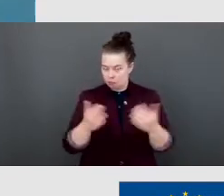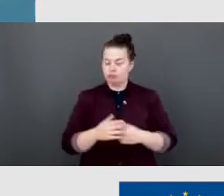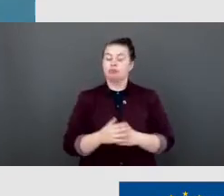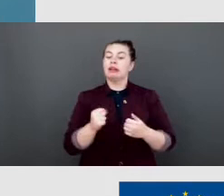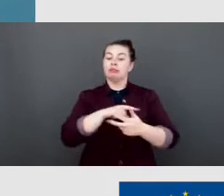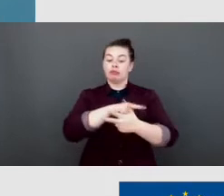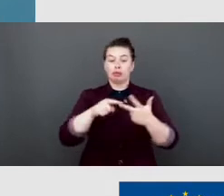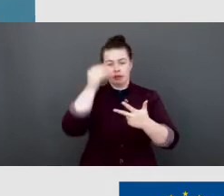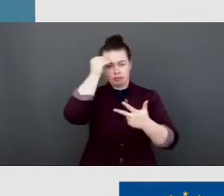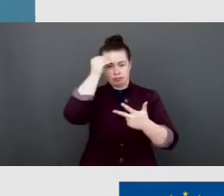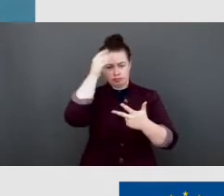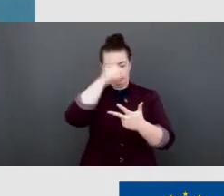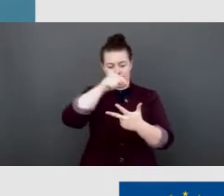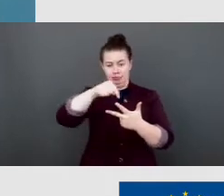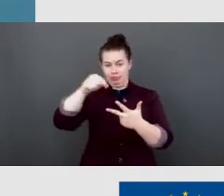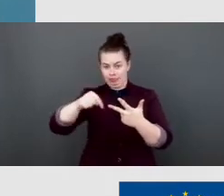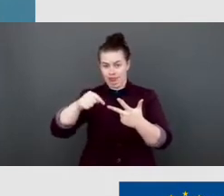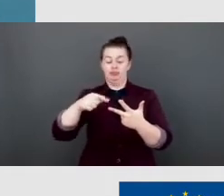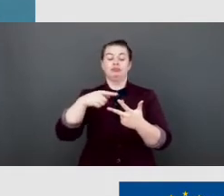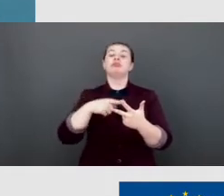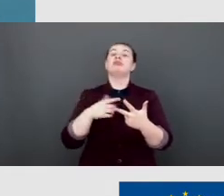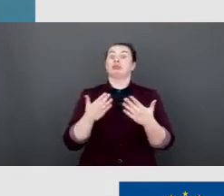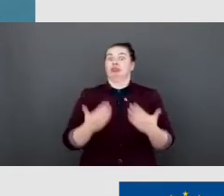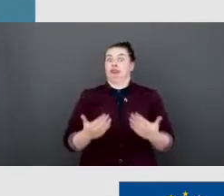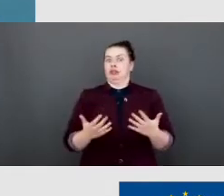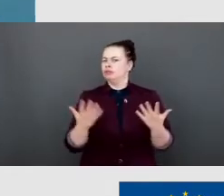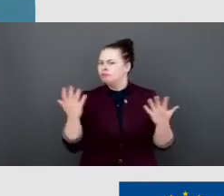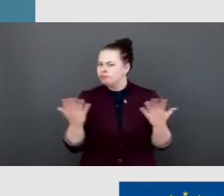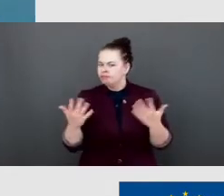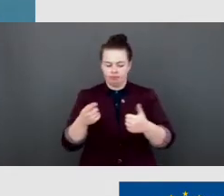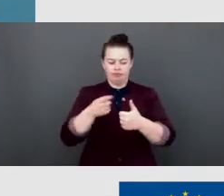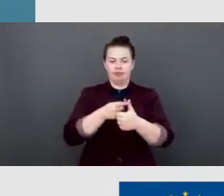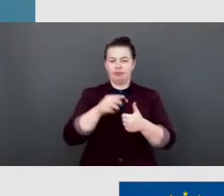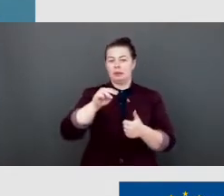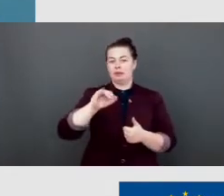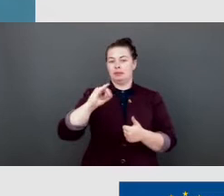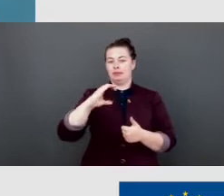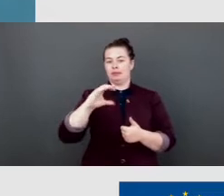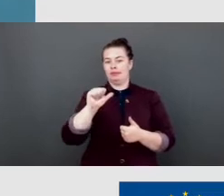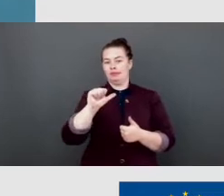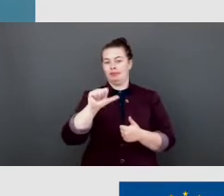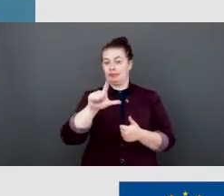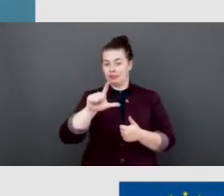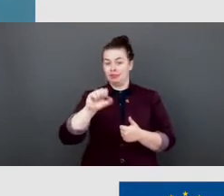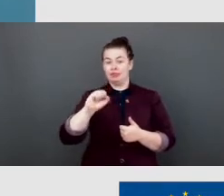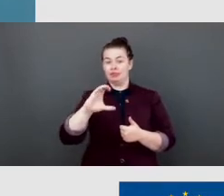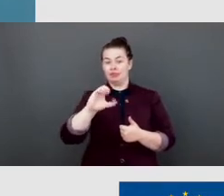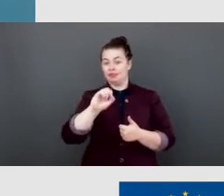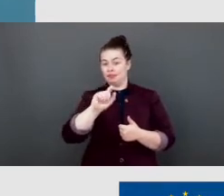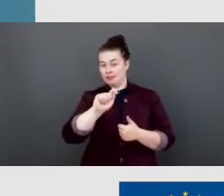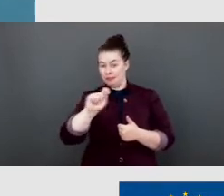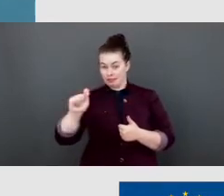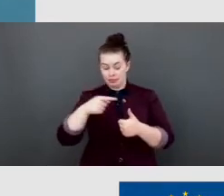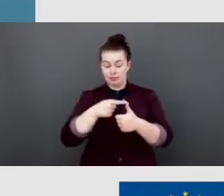3 different SHAPES pilot regions. With us now are Professor Michael Scott, the Director of the